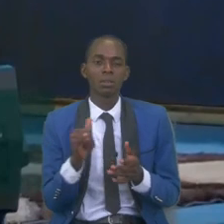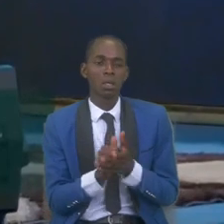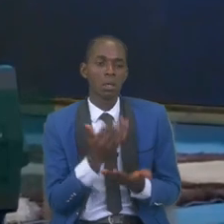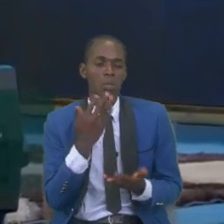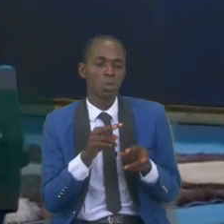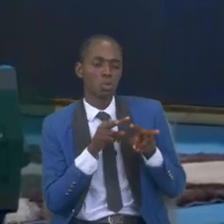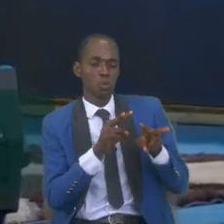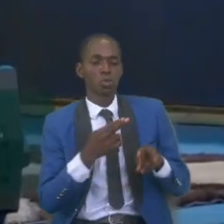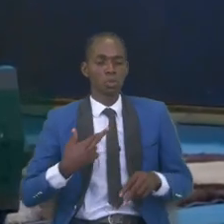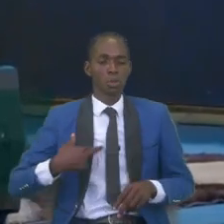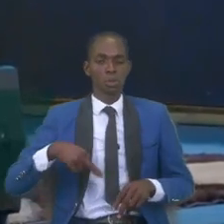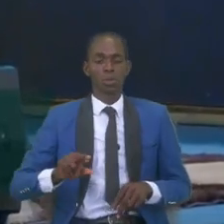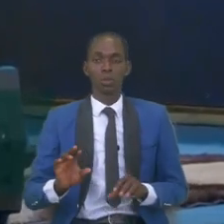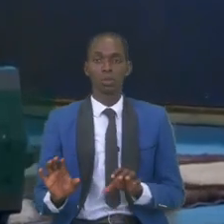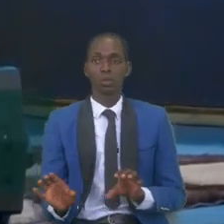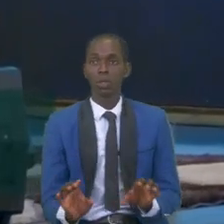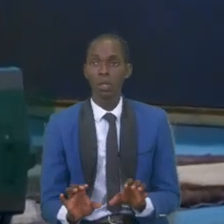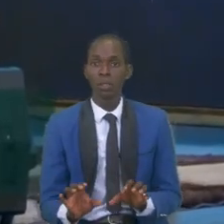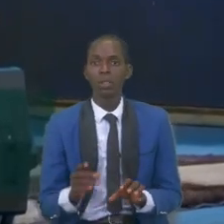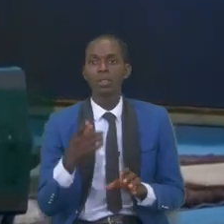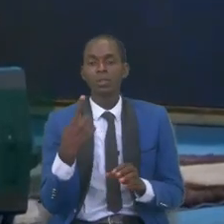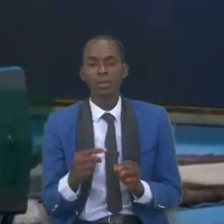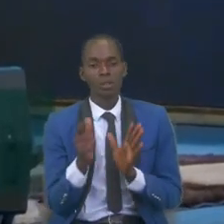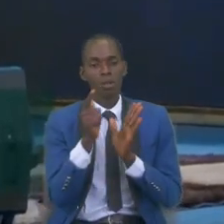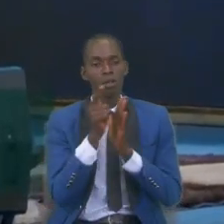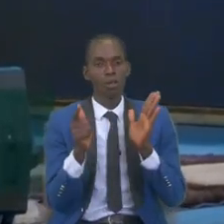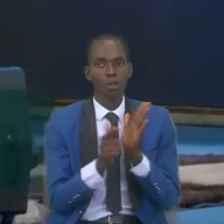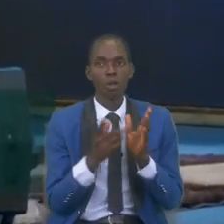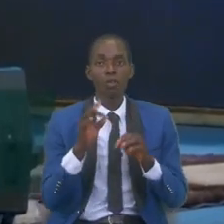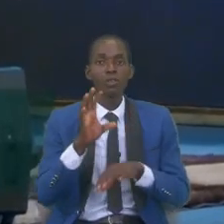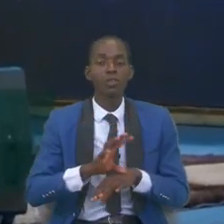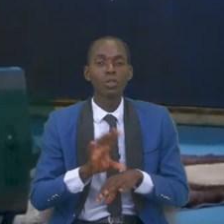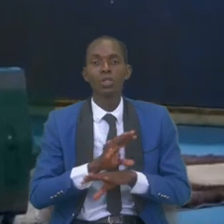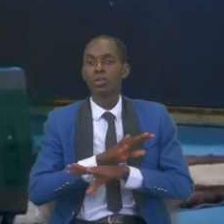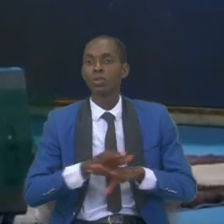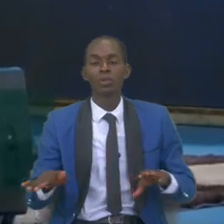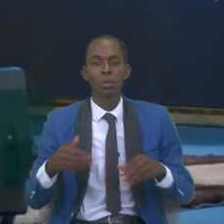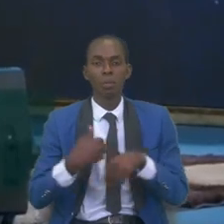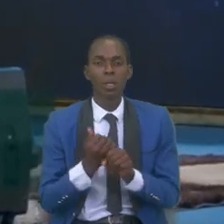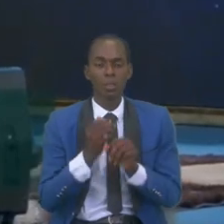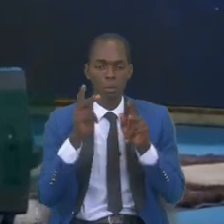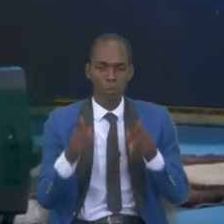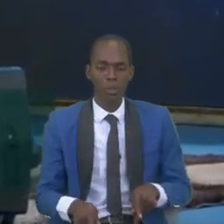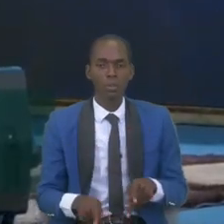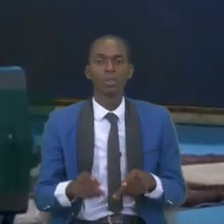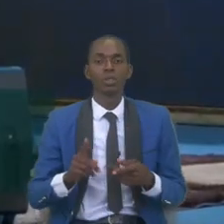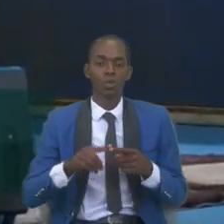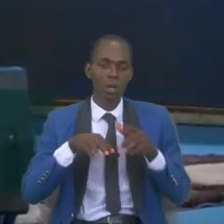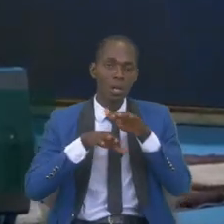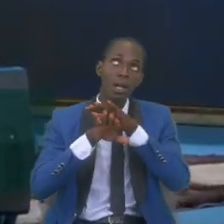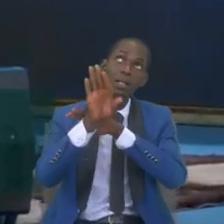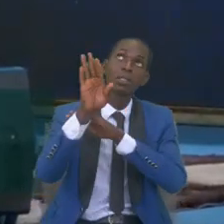religious. The rules and the regulations of a church does not make a person to enter. We enter